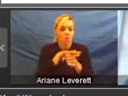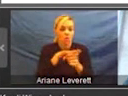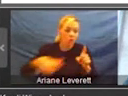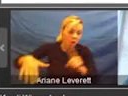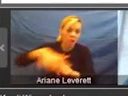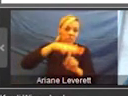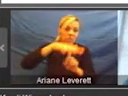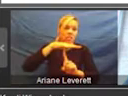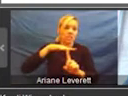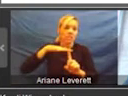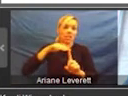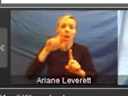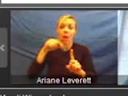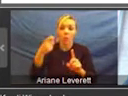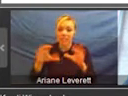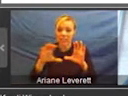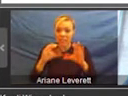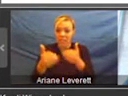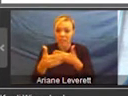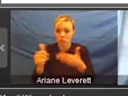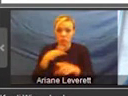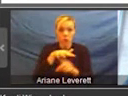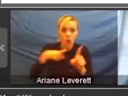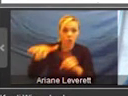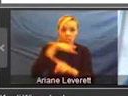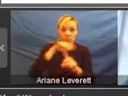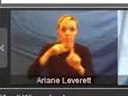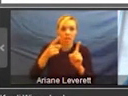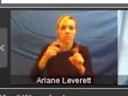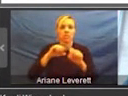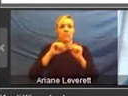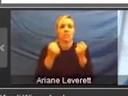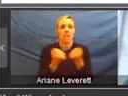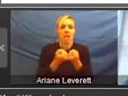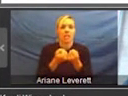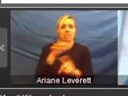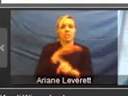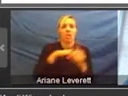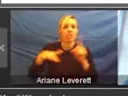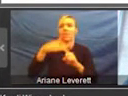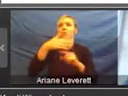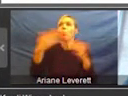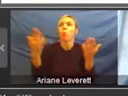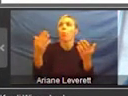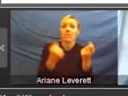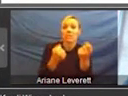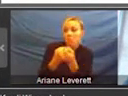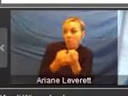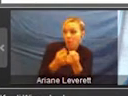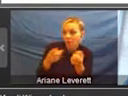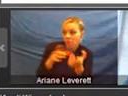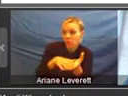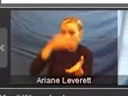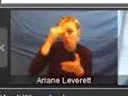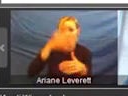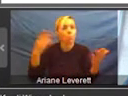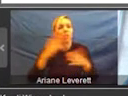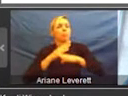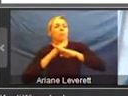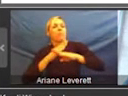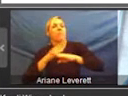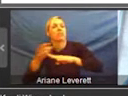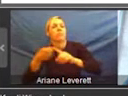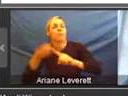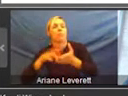looking within the classroom, but what could support or prevent students, for instance, from learning, from using specific technology outside